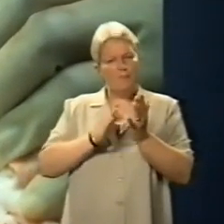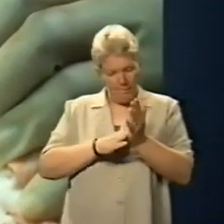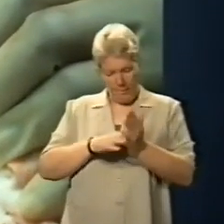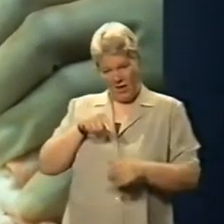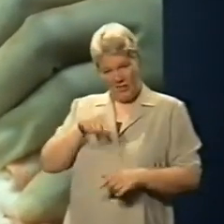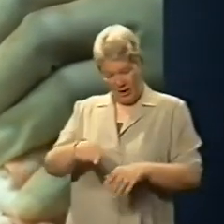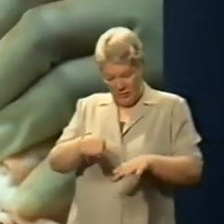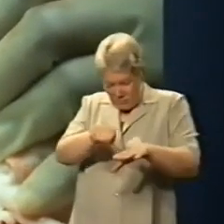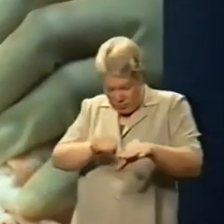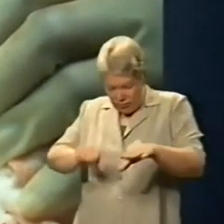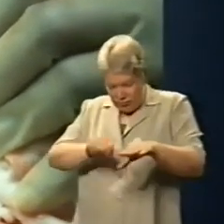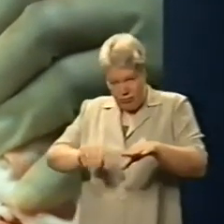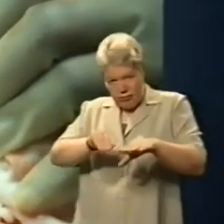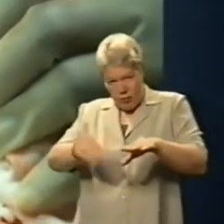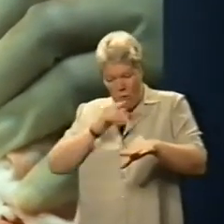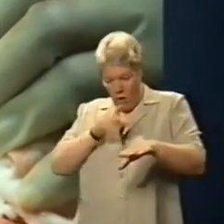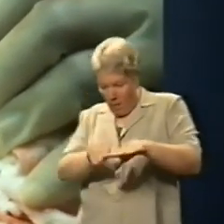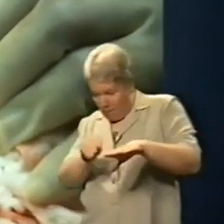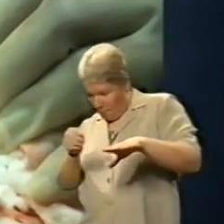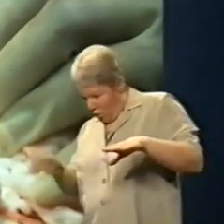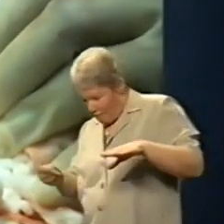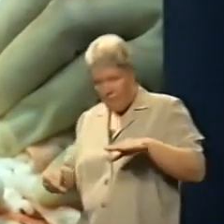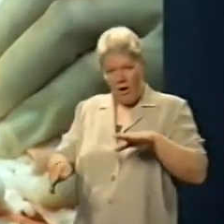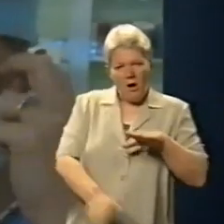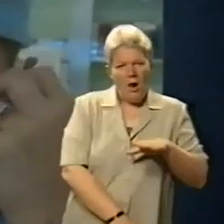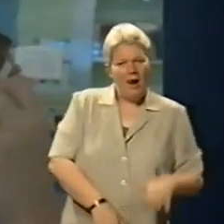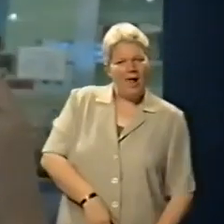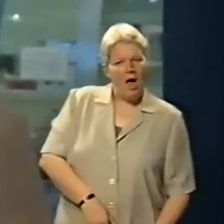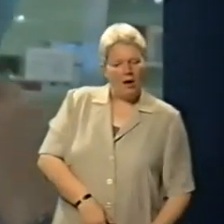transplanted into Vicky's leg to help her circulation.